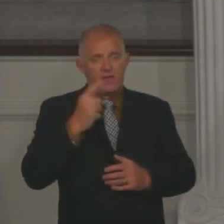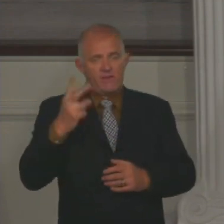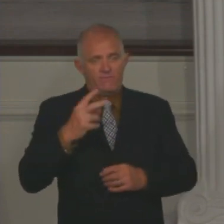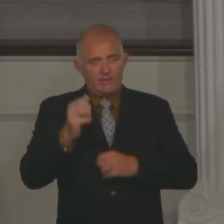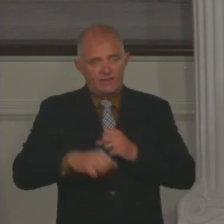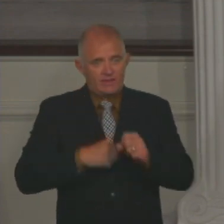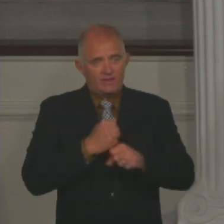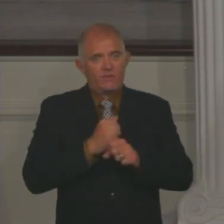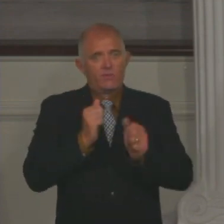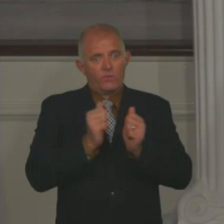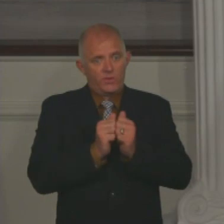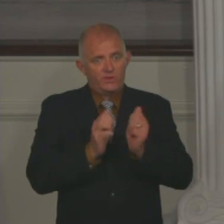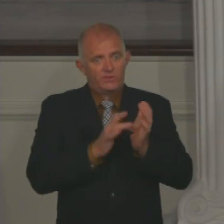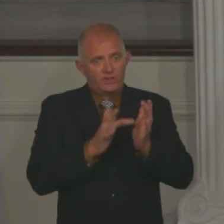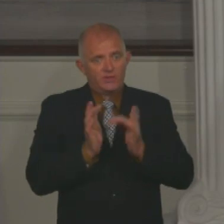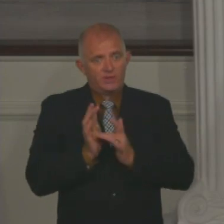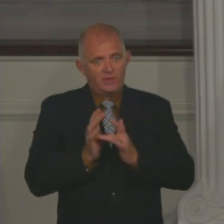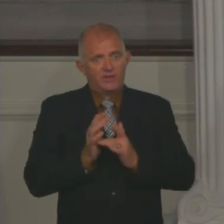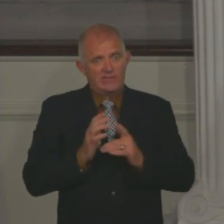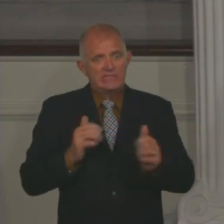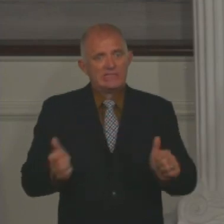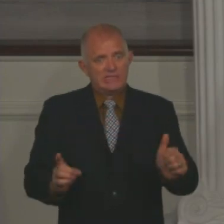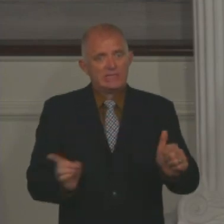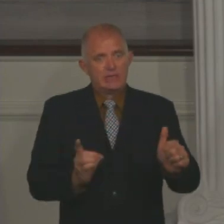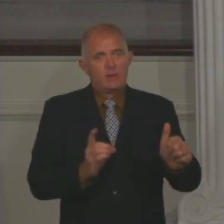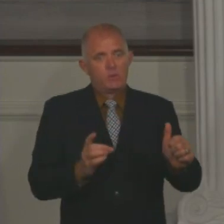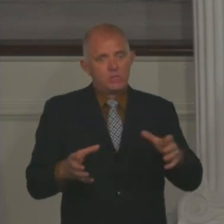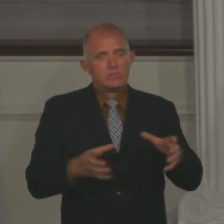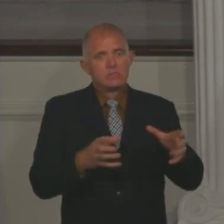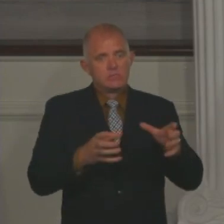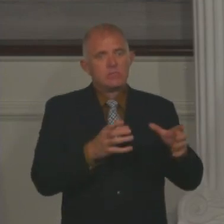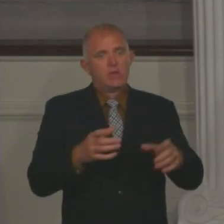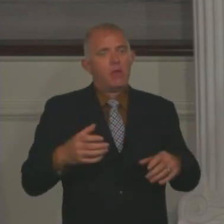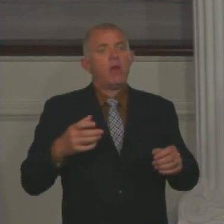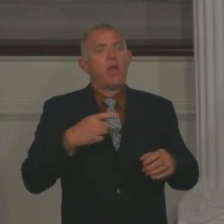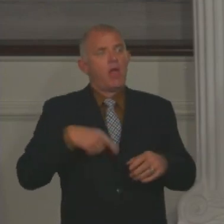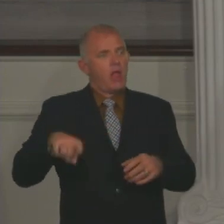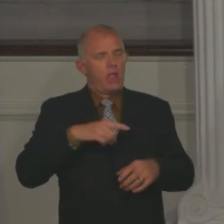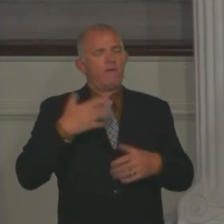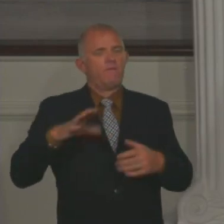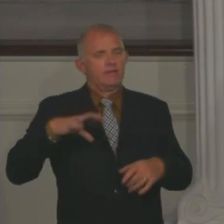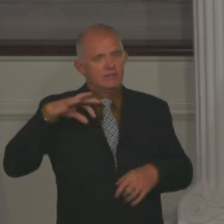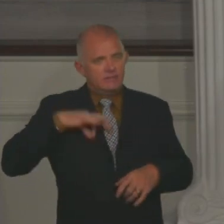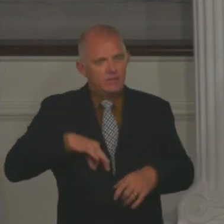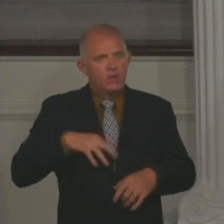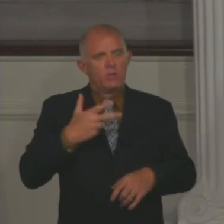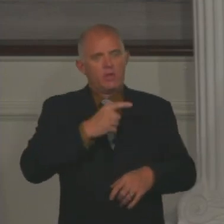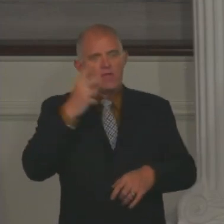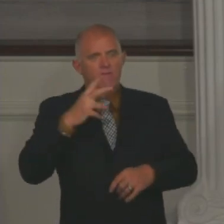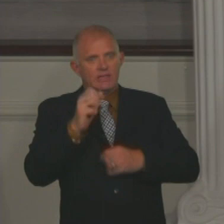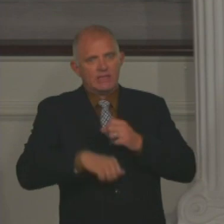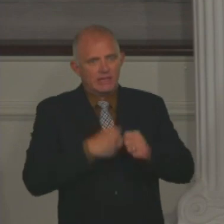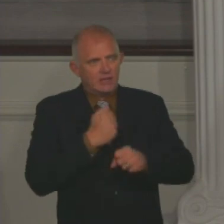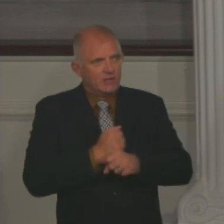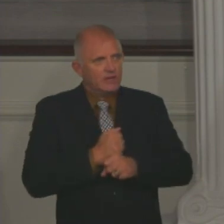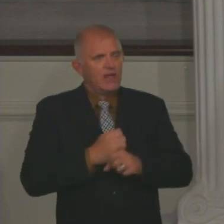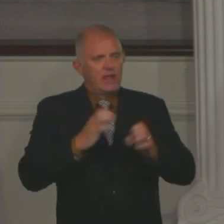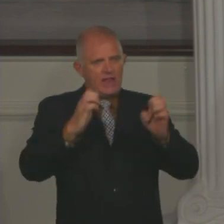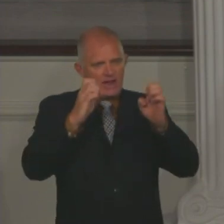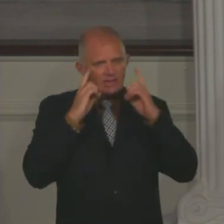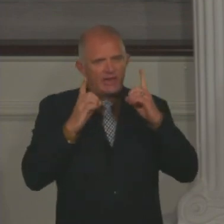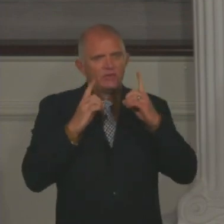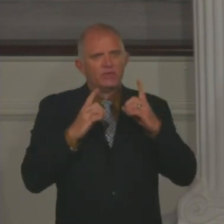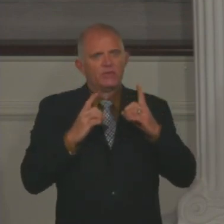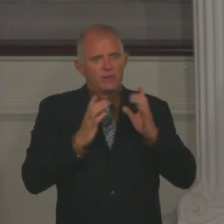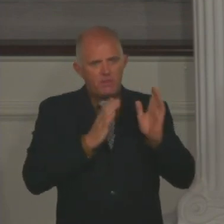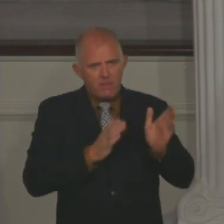the God-man. I think almost every young person could be benefited by 3.5 years of at least education in